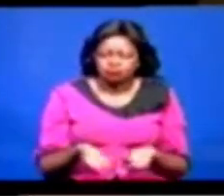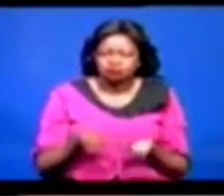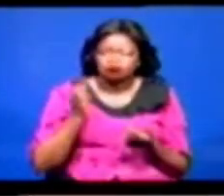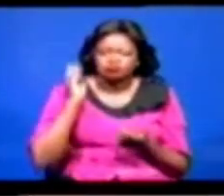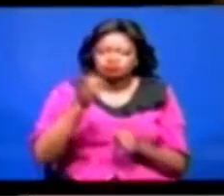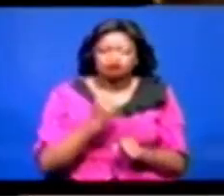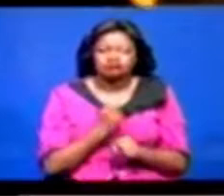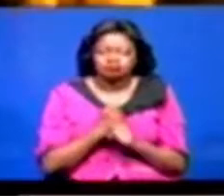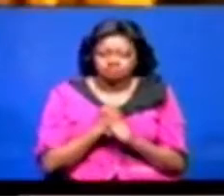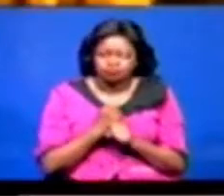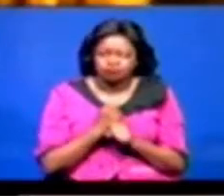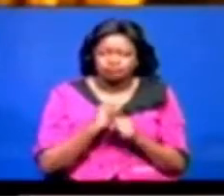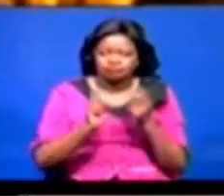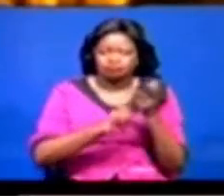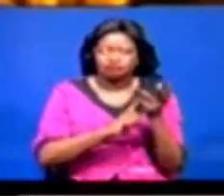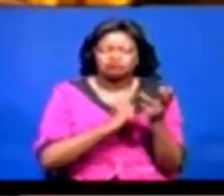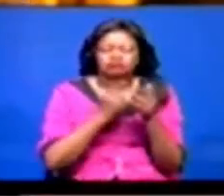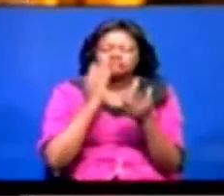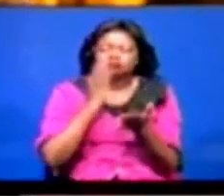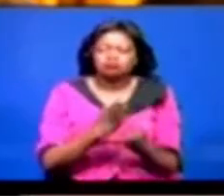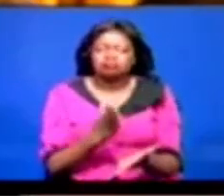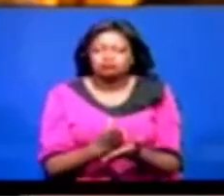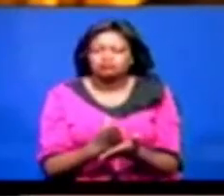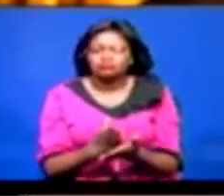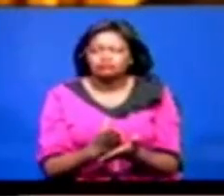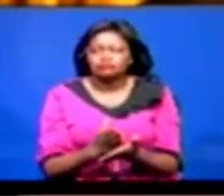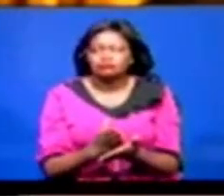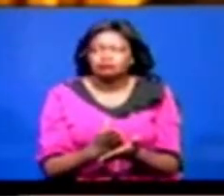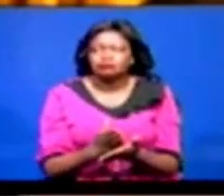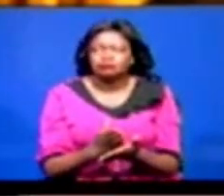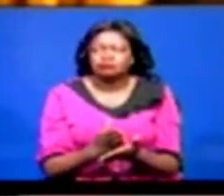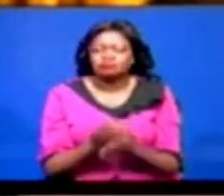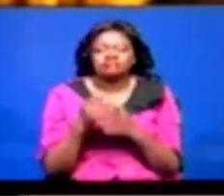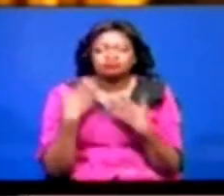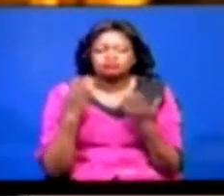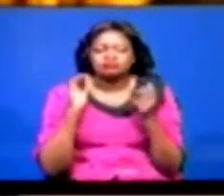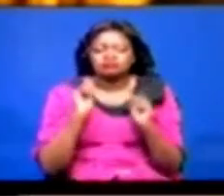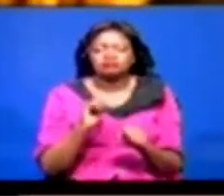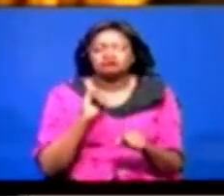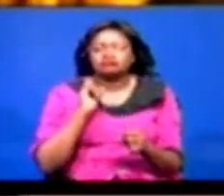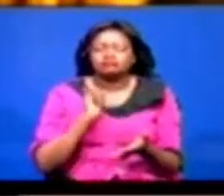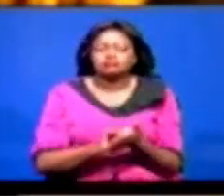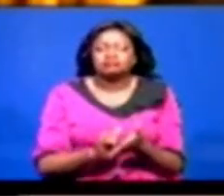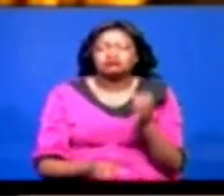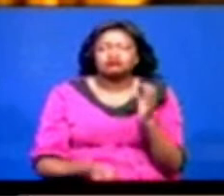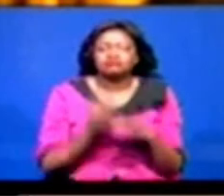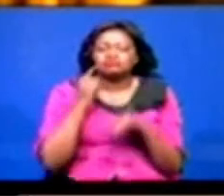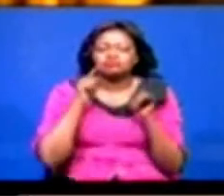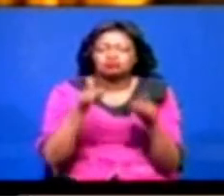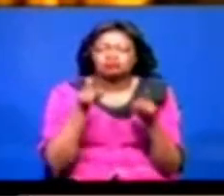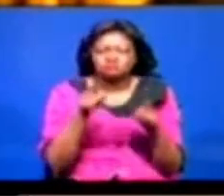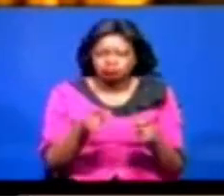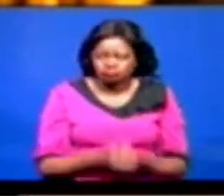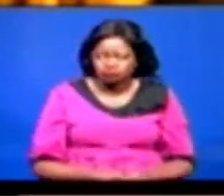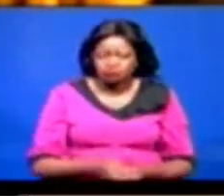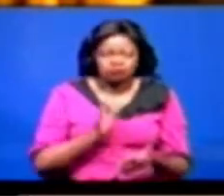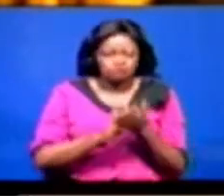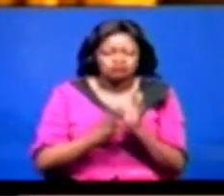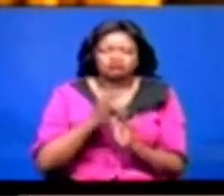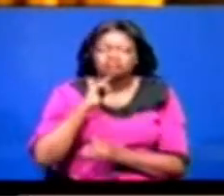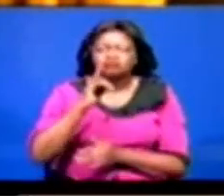function of tallying and verifying. How can that be a source of criticism? Nobody is saying